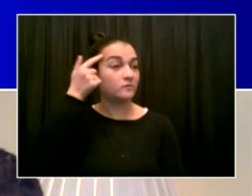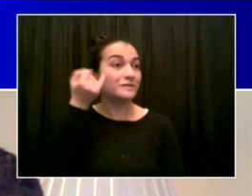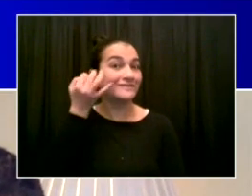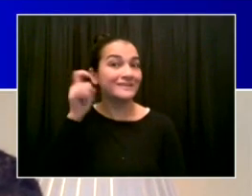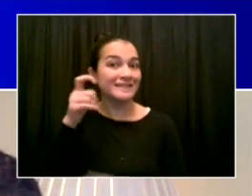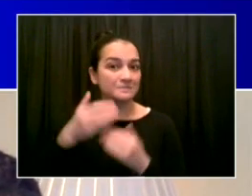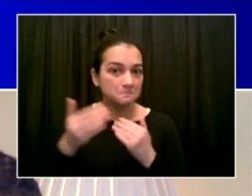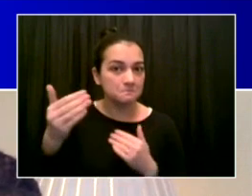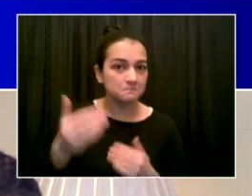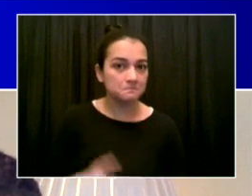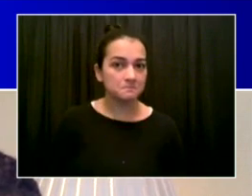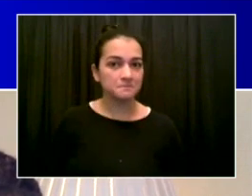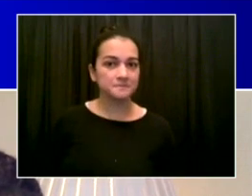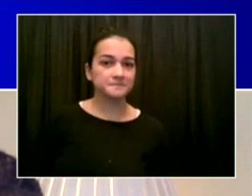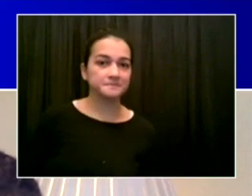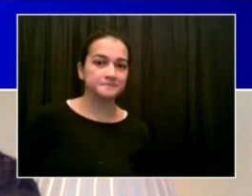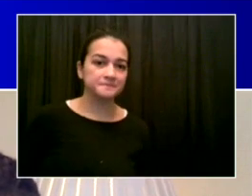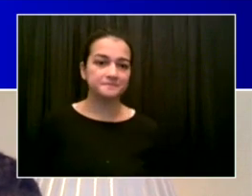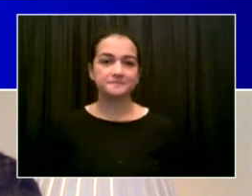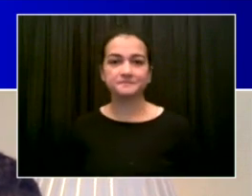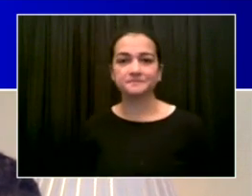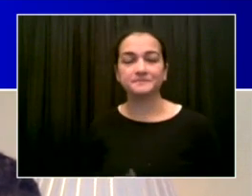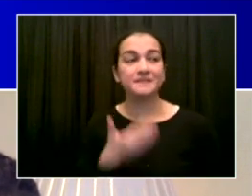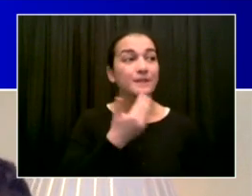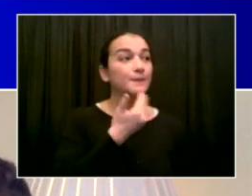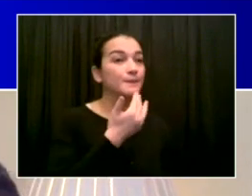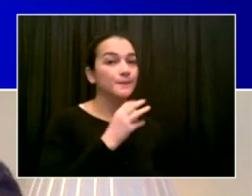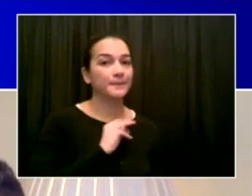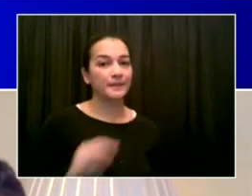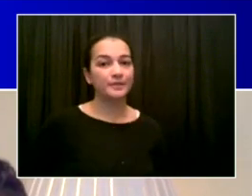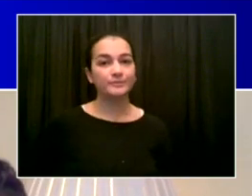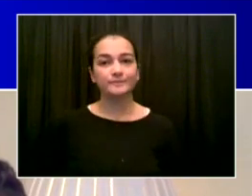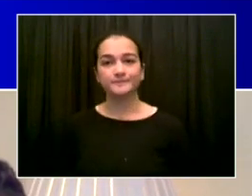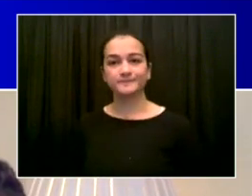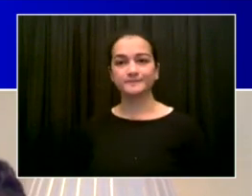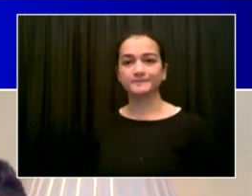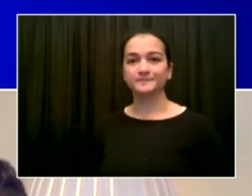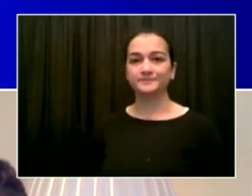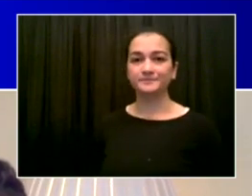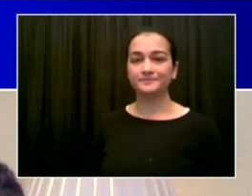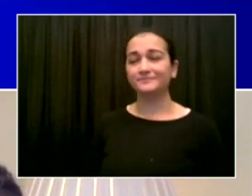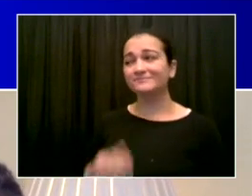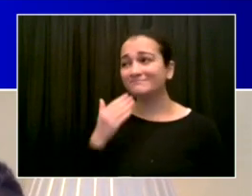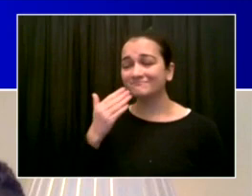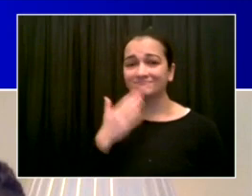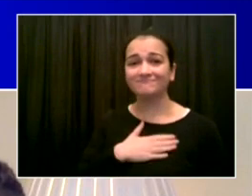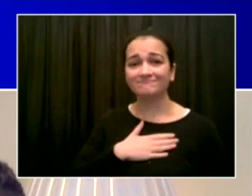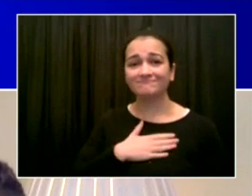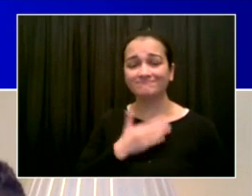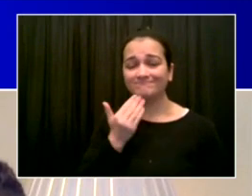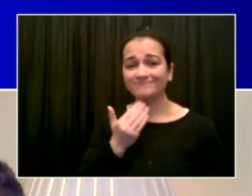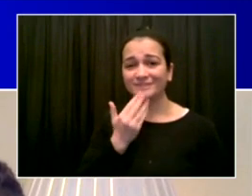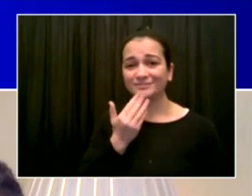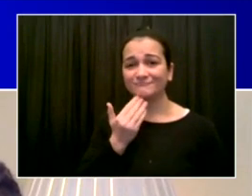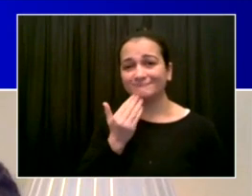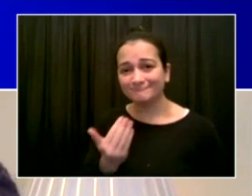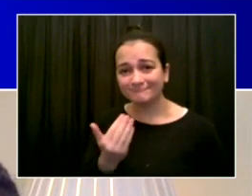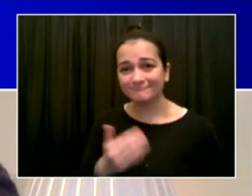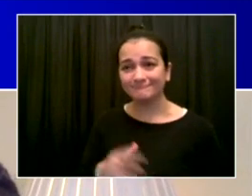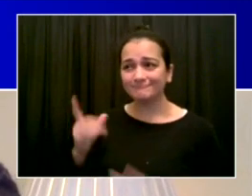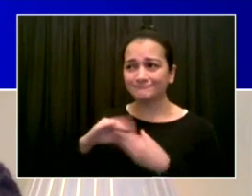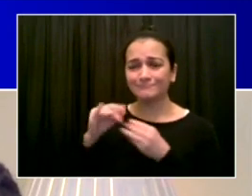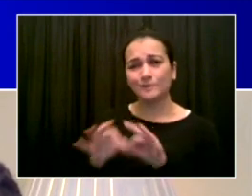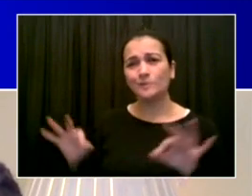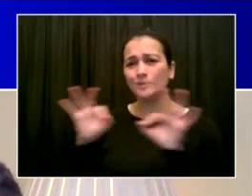this is something that, once again, city's been leading the way. Thank you for everything you've done and all the passionate people that you've